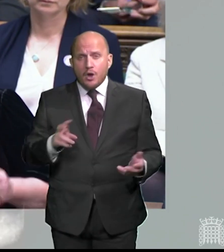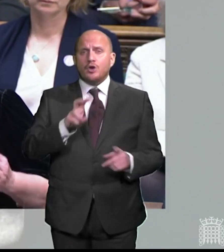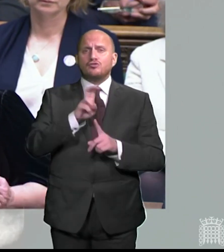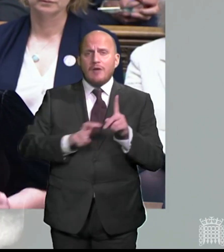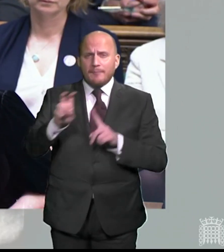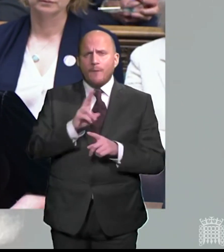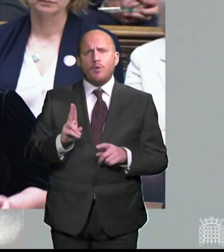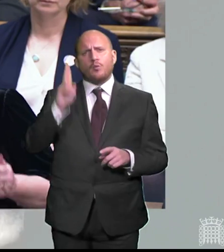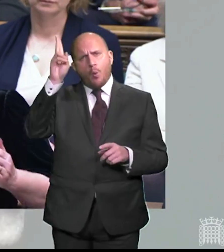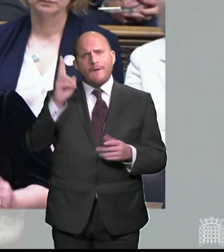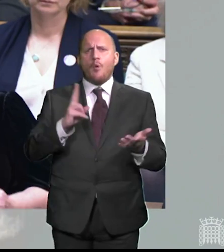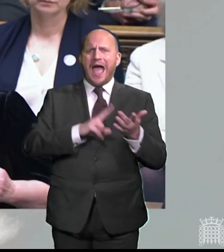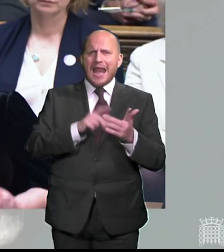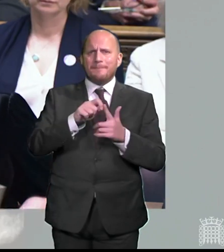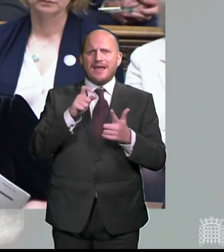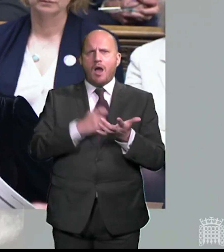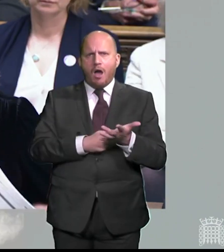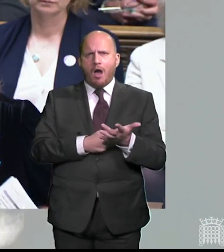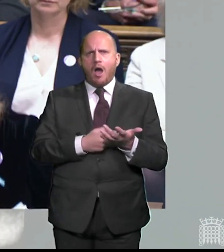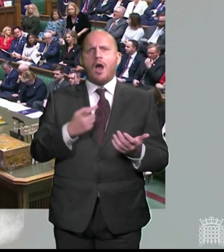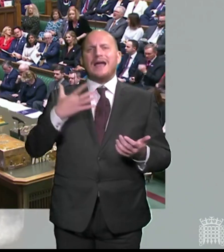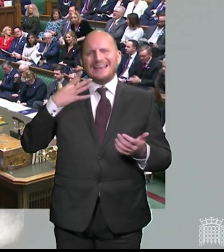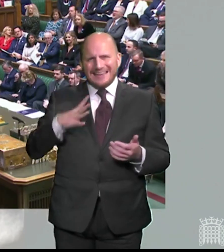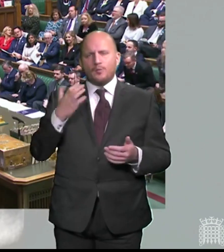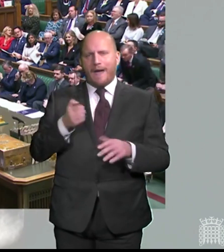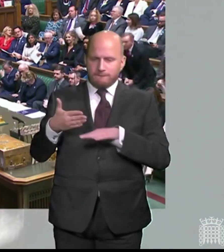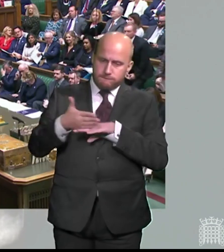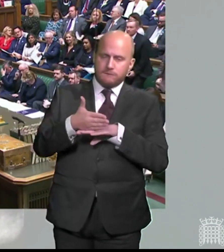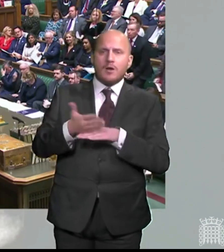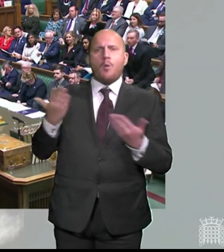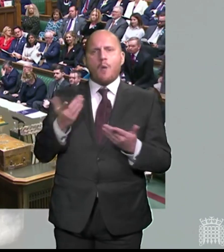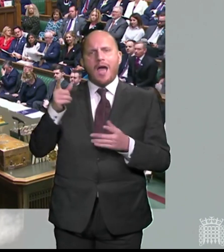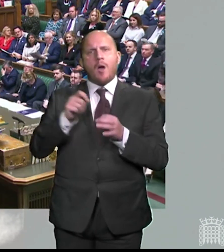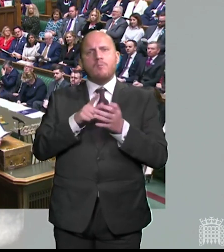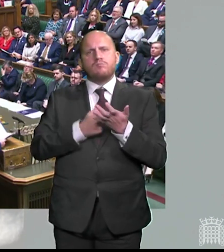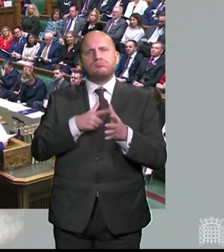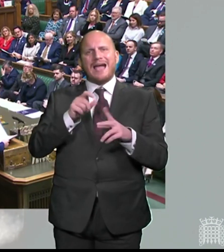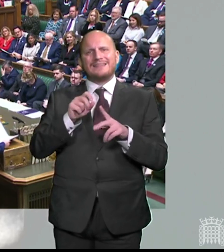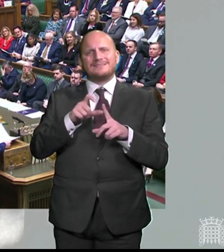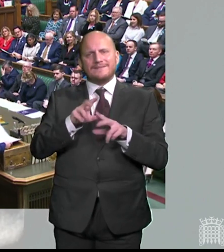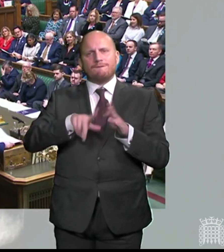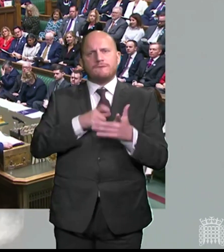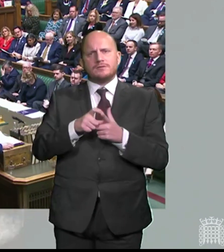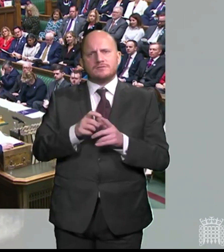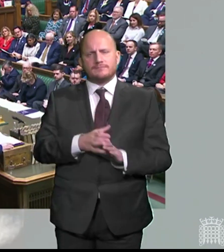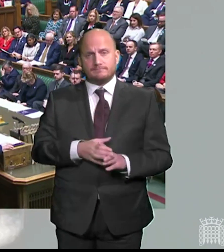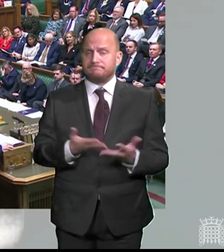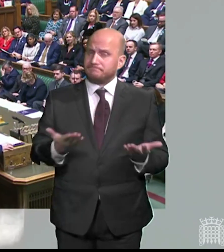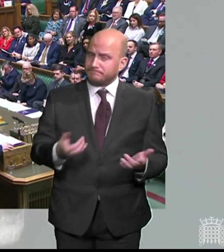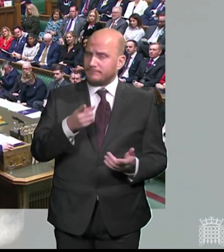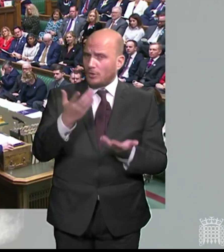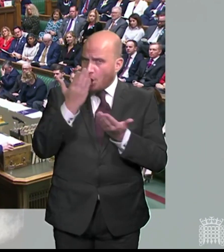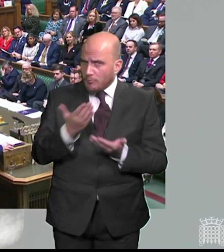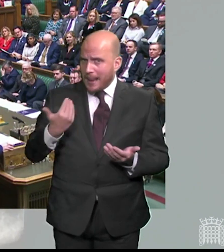Telford Steam Railway Polar Express. Lucky winners will enjoy a Christmas adventure to the